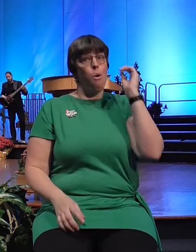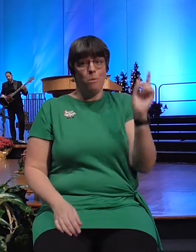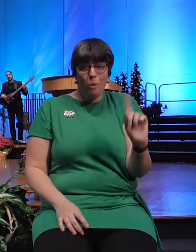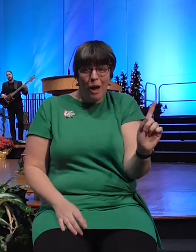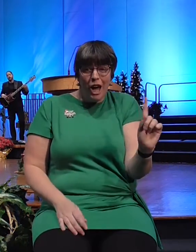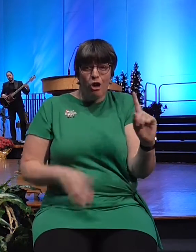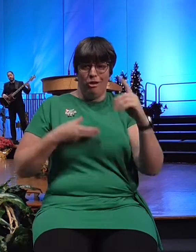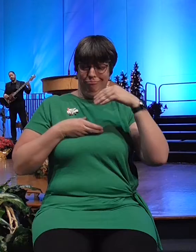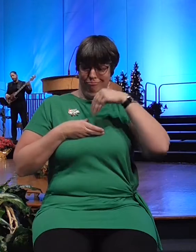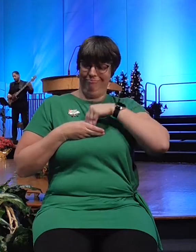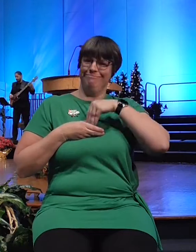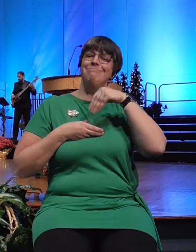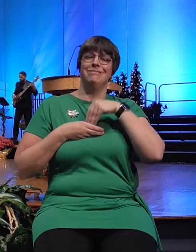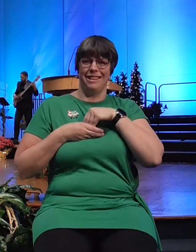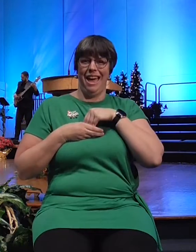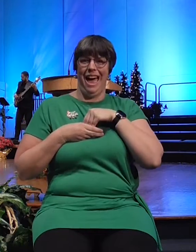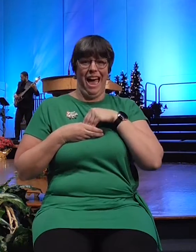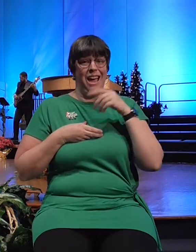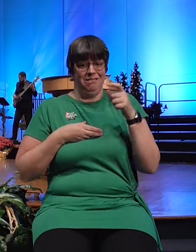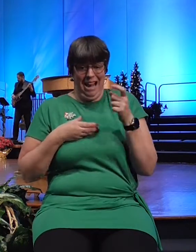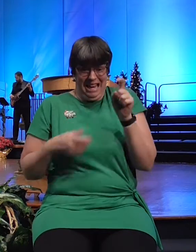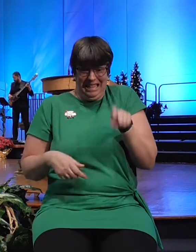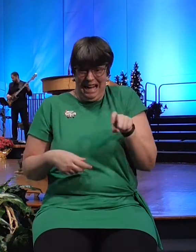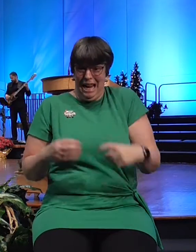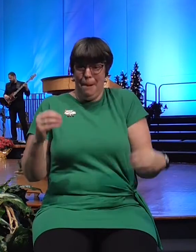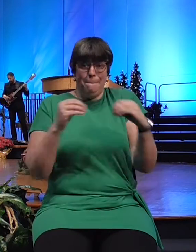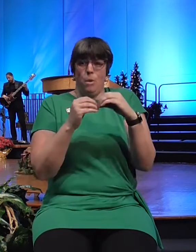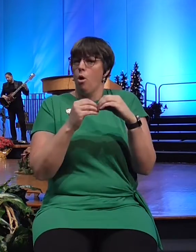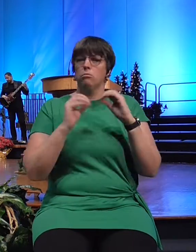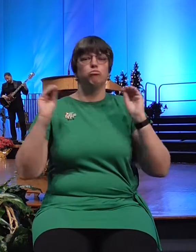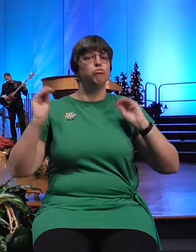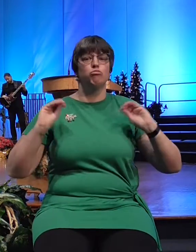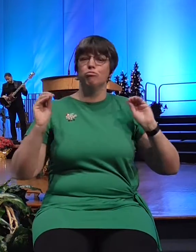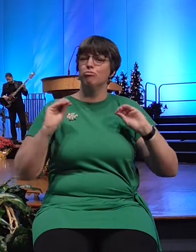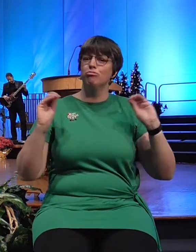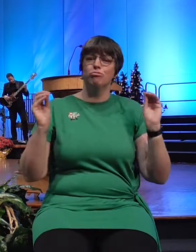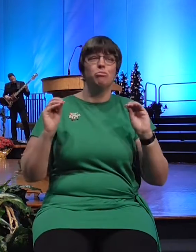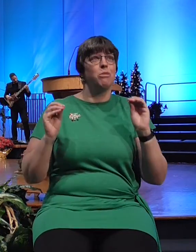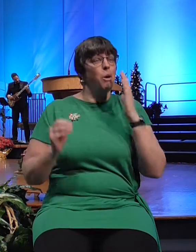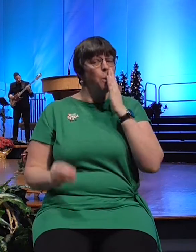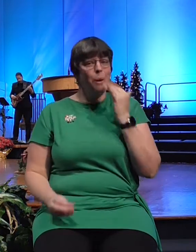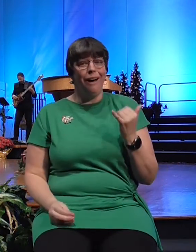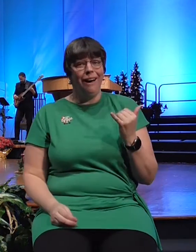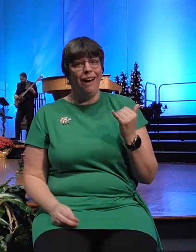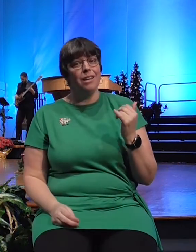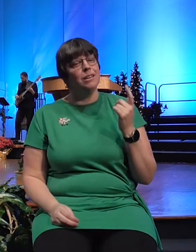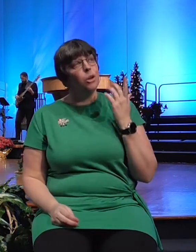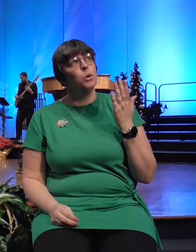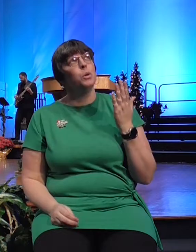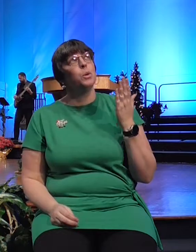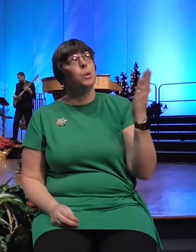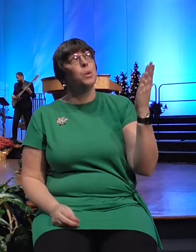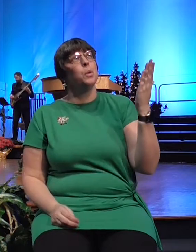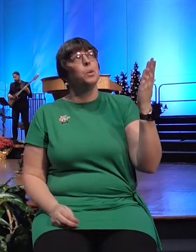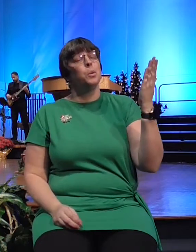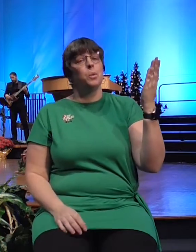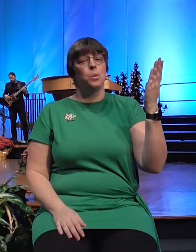me. There is nothing else I need. You